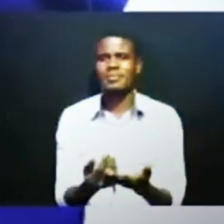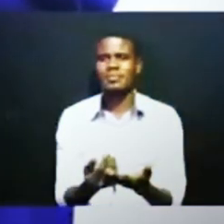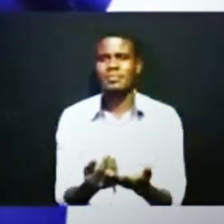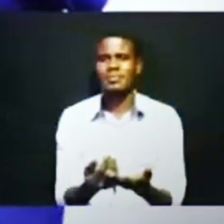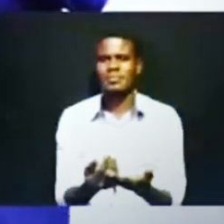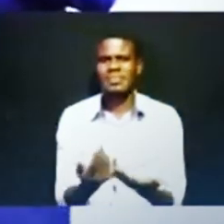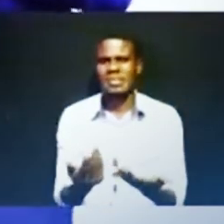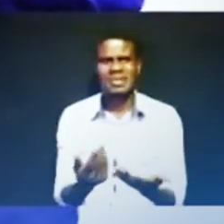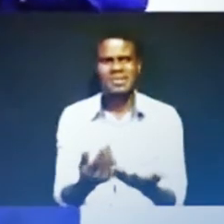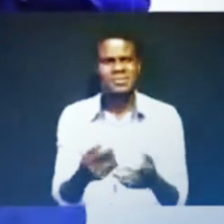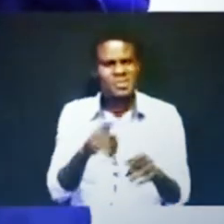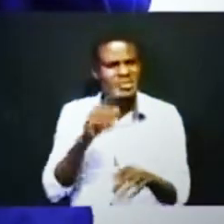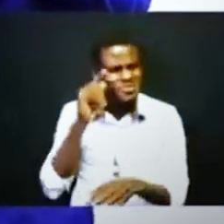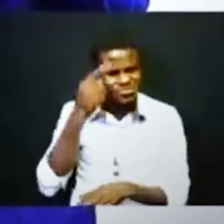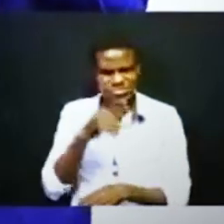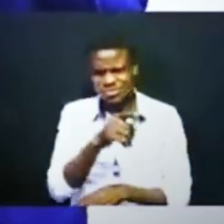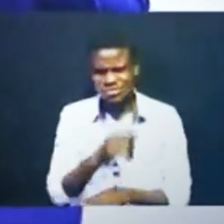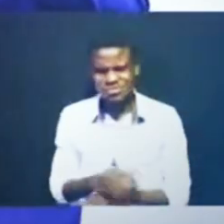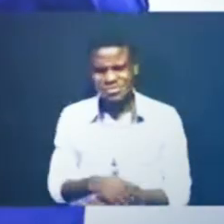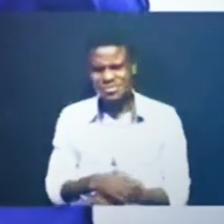if it is not sensible.